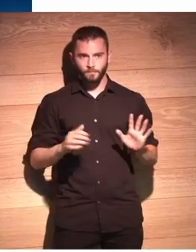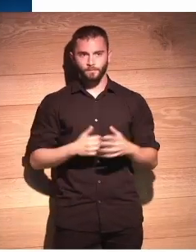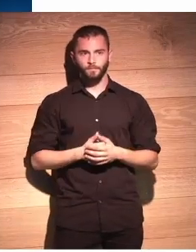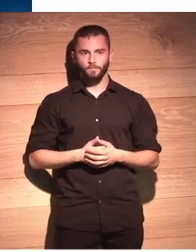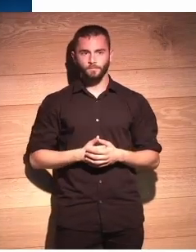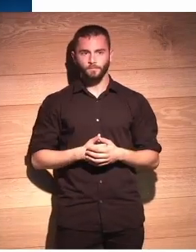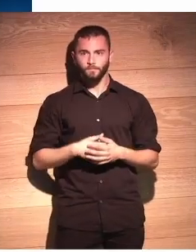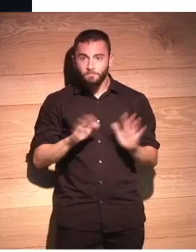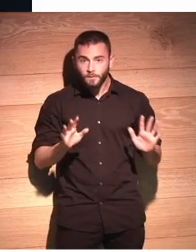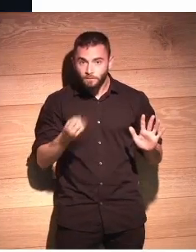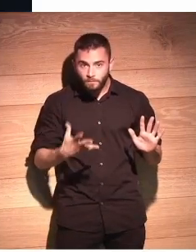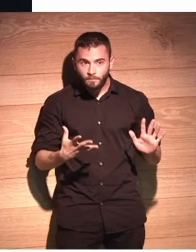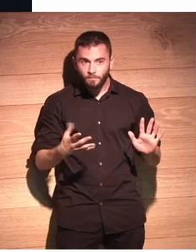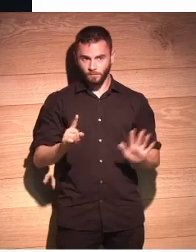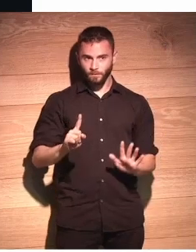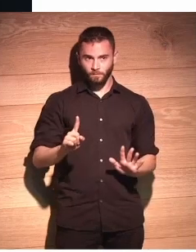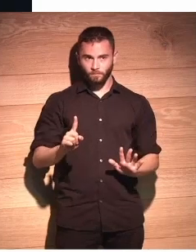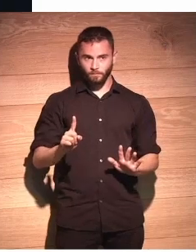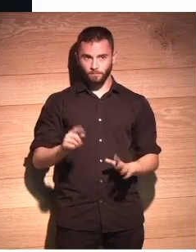Not quite.